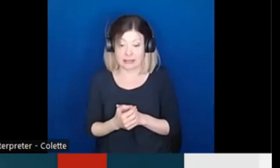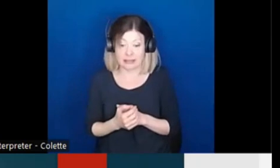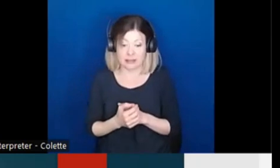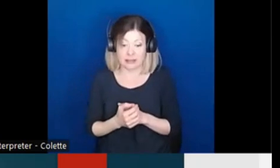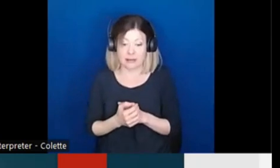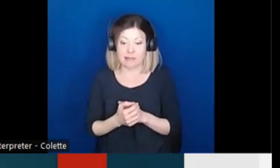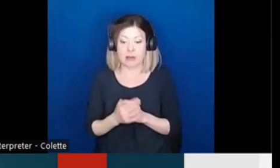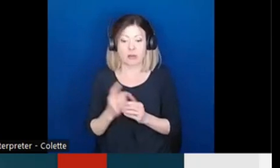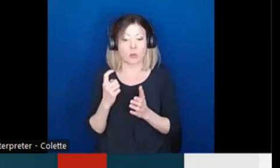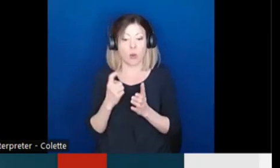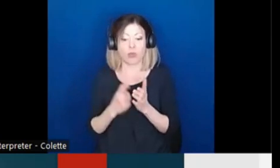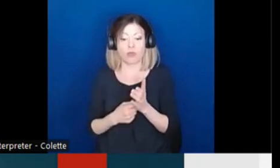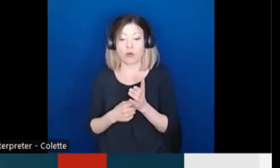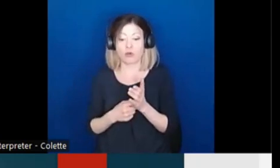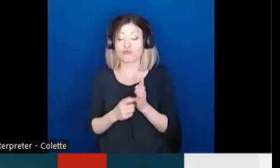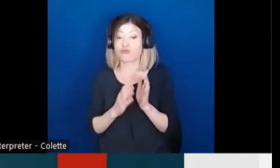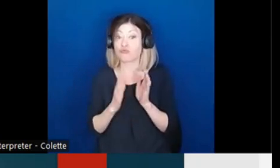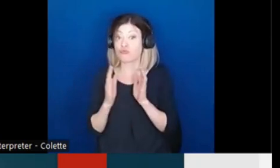of